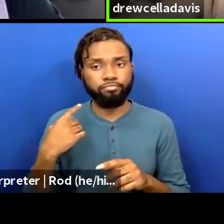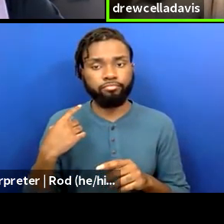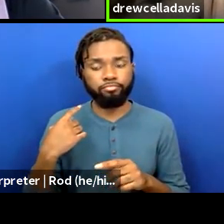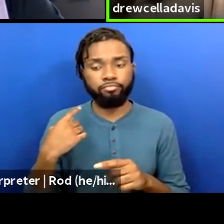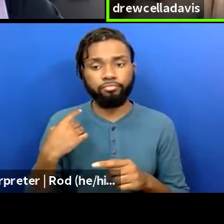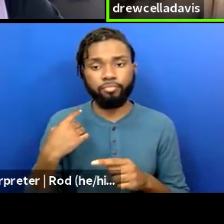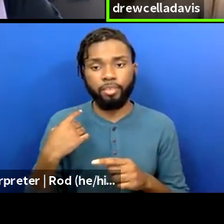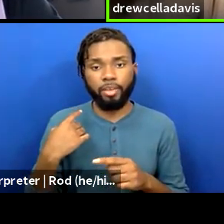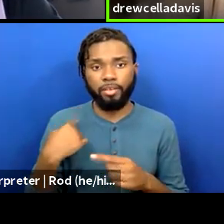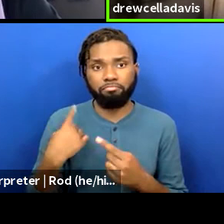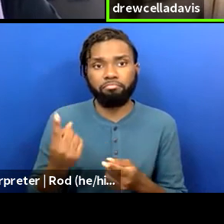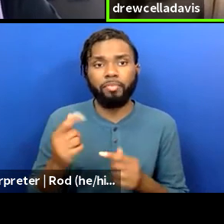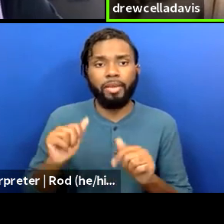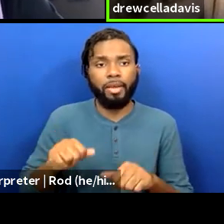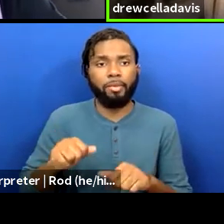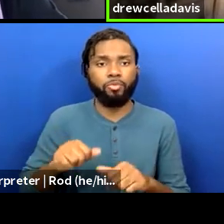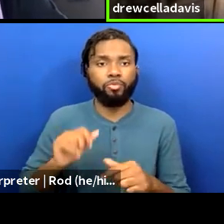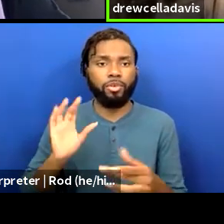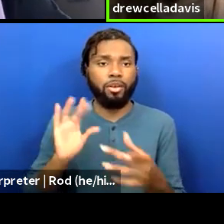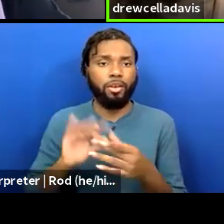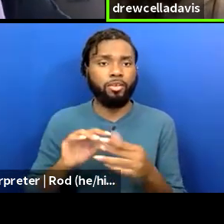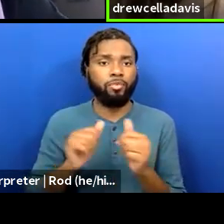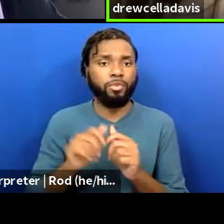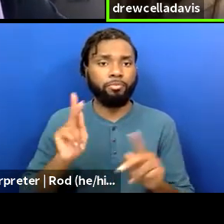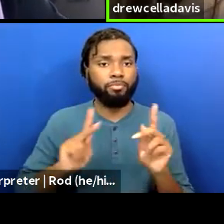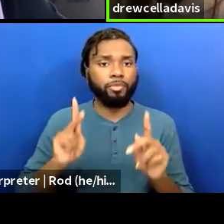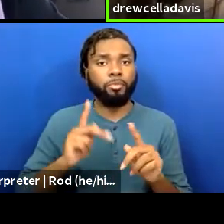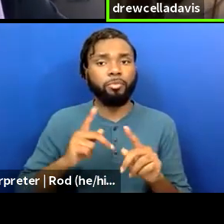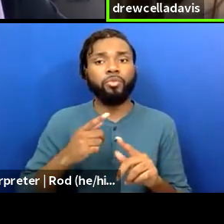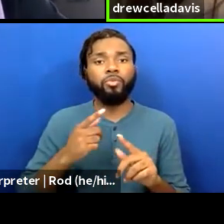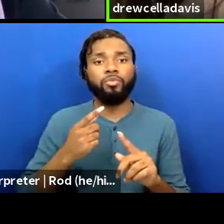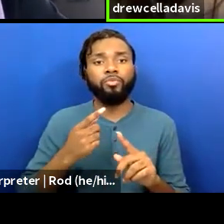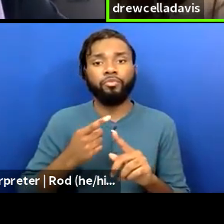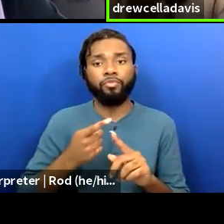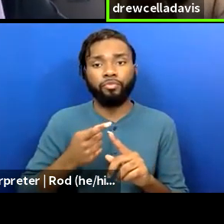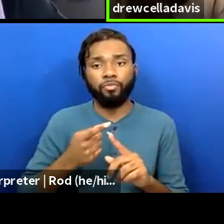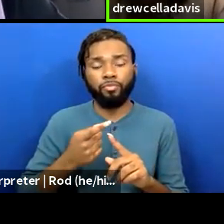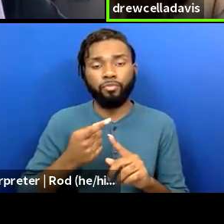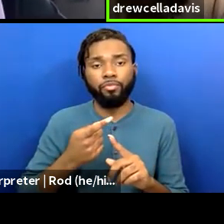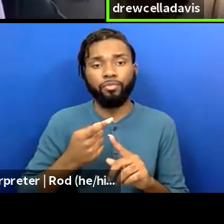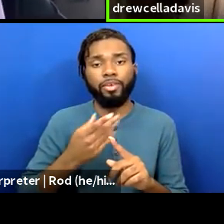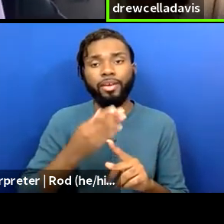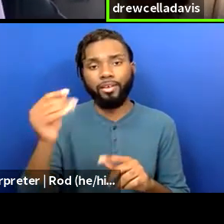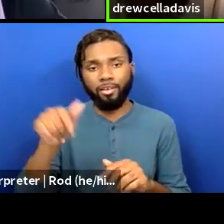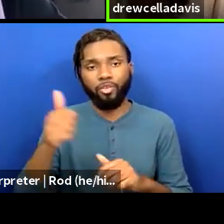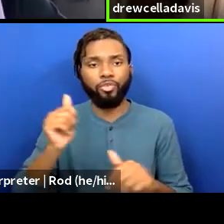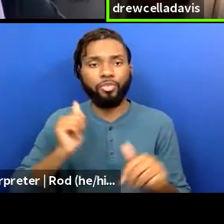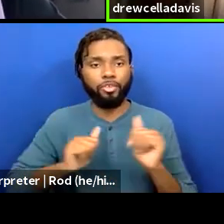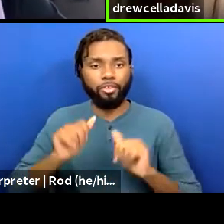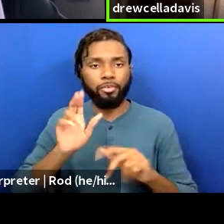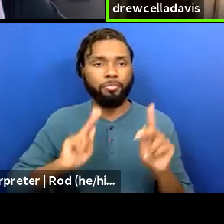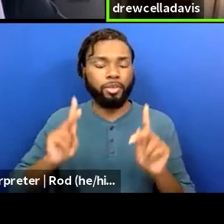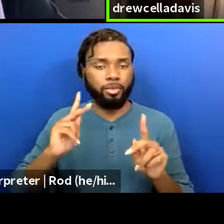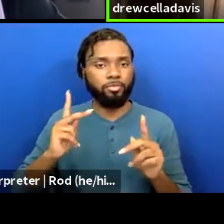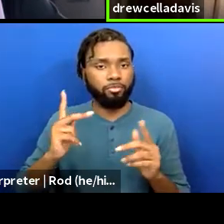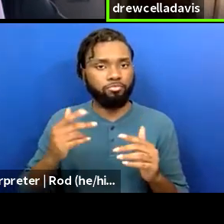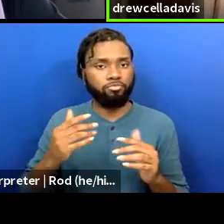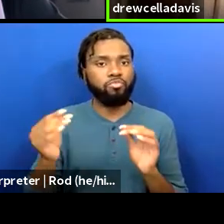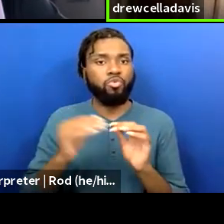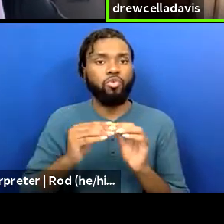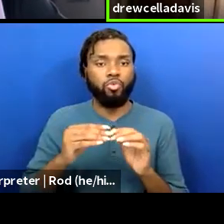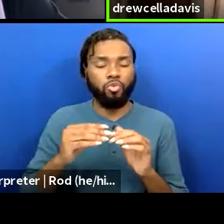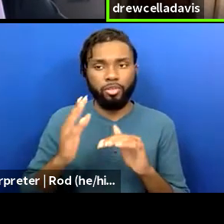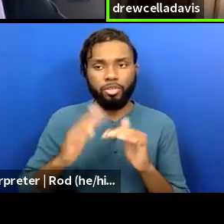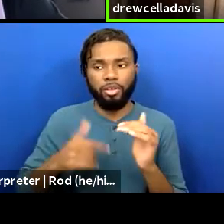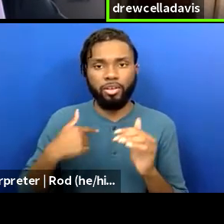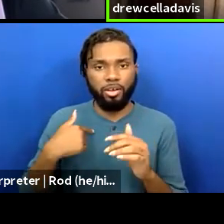I've gotten to connect with people and other theater people in ways that I haven't gotten to